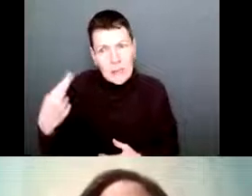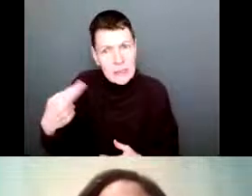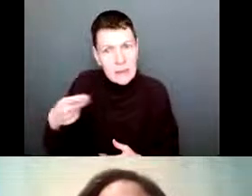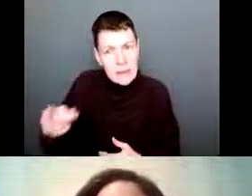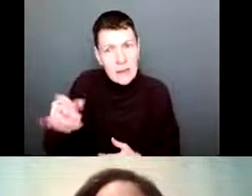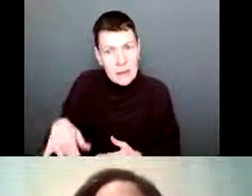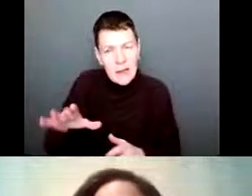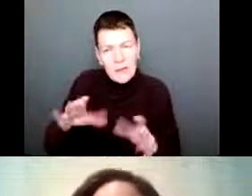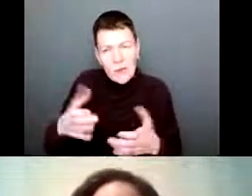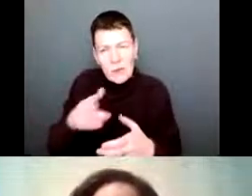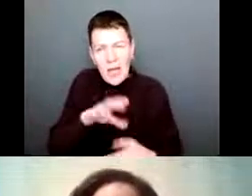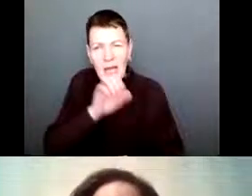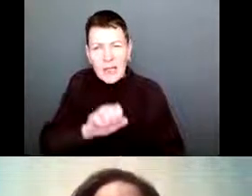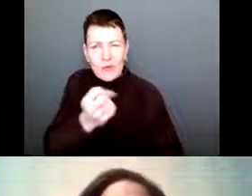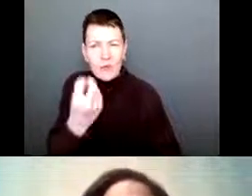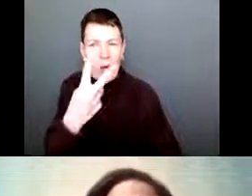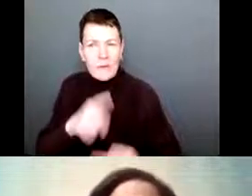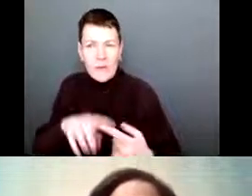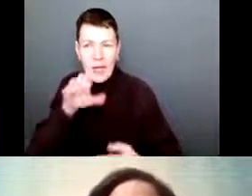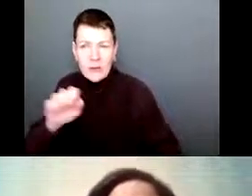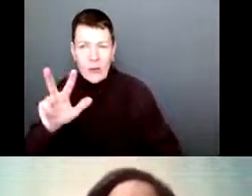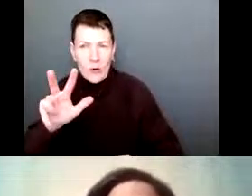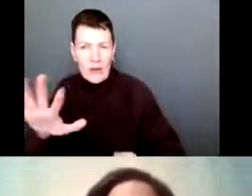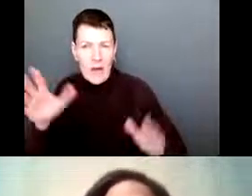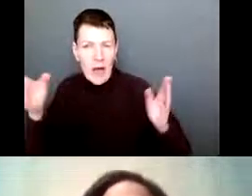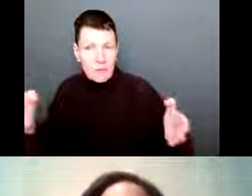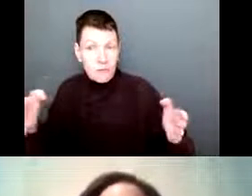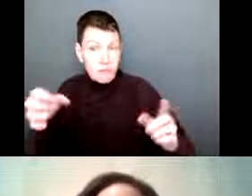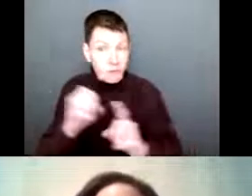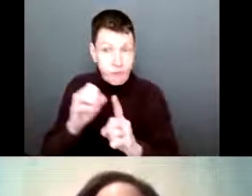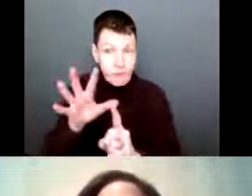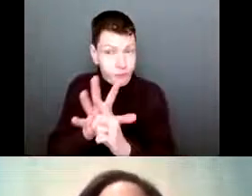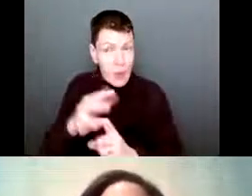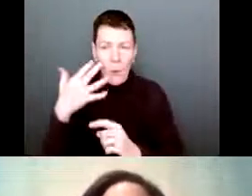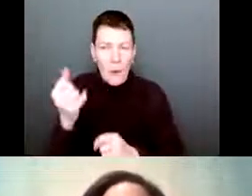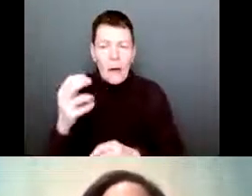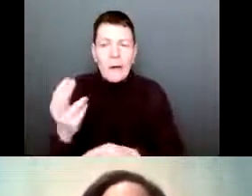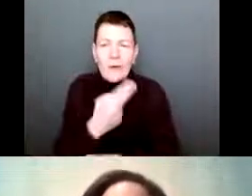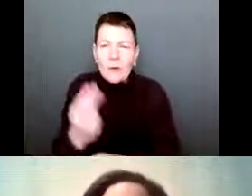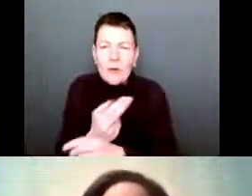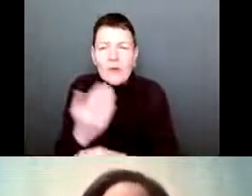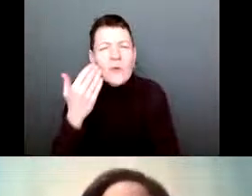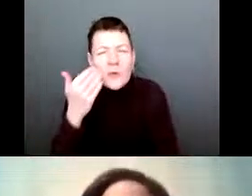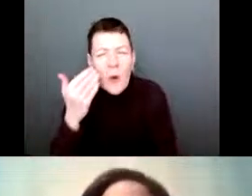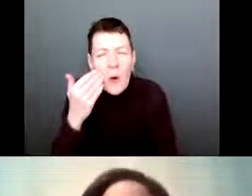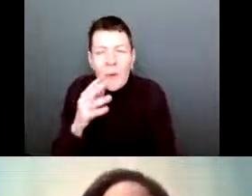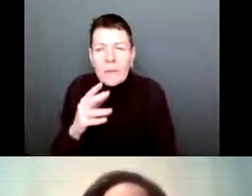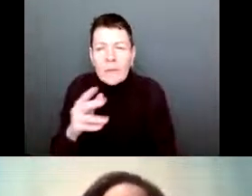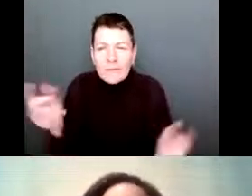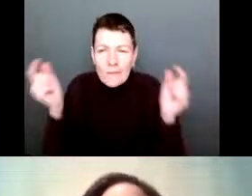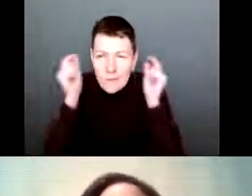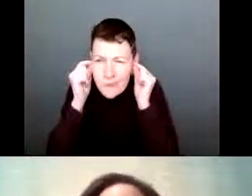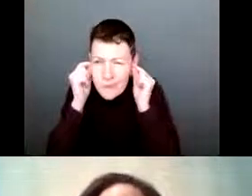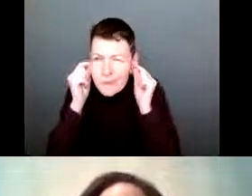the 12 to 35 years old. And they get exposed because they use of personal audio